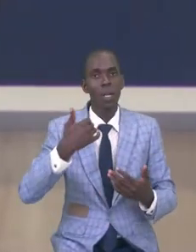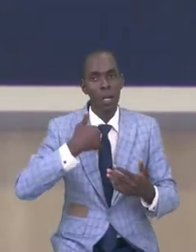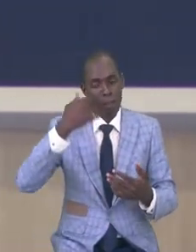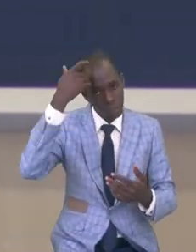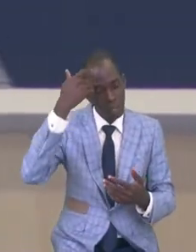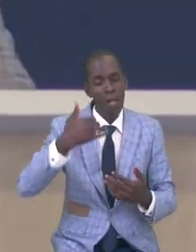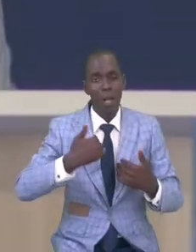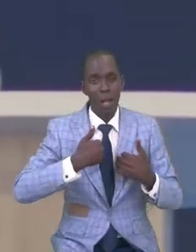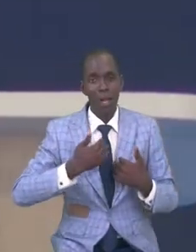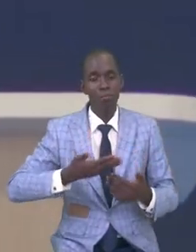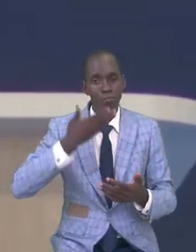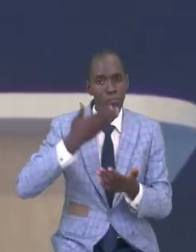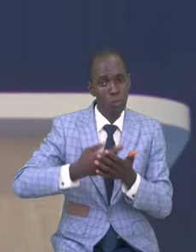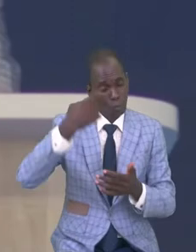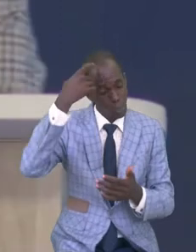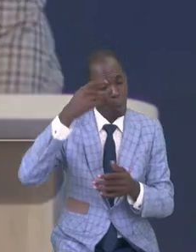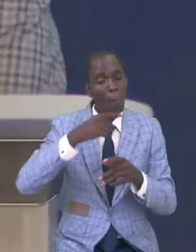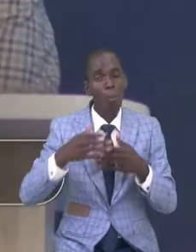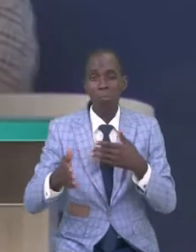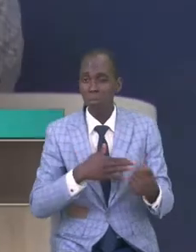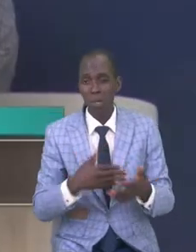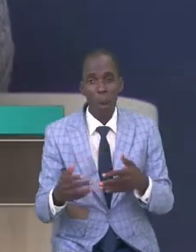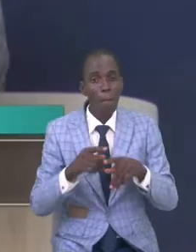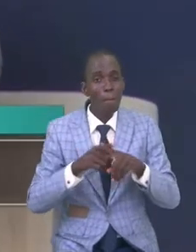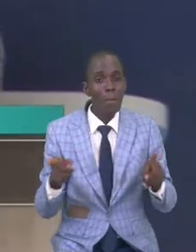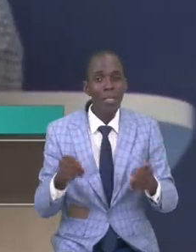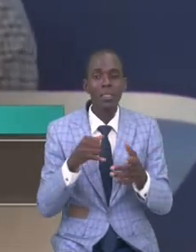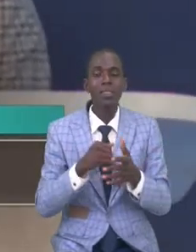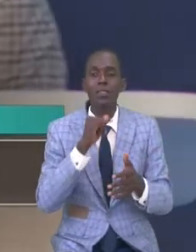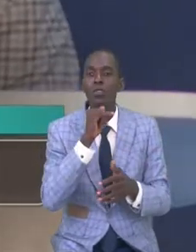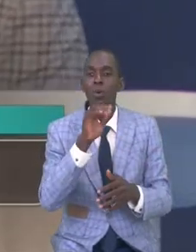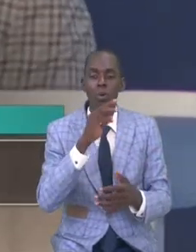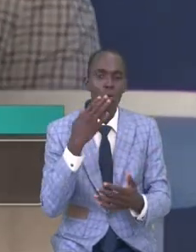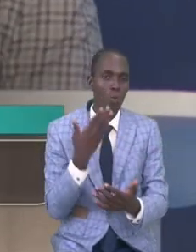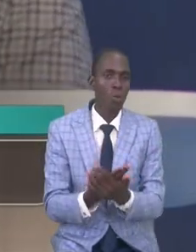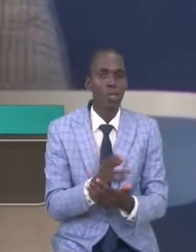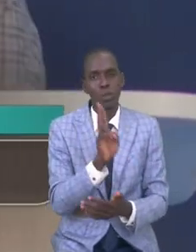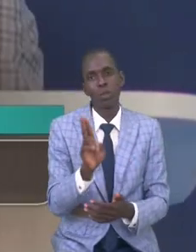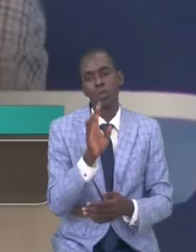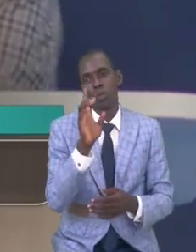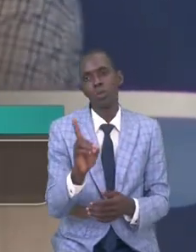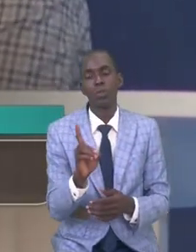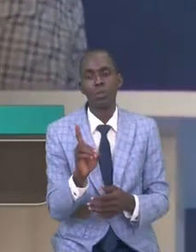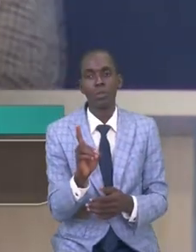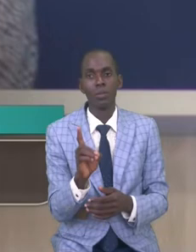whatever, but it is unchanneled. There is